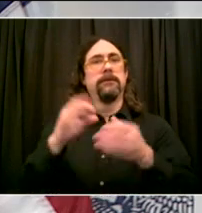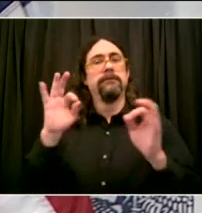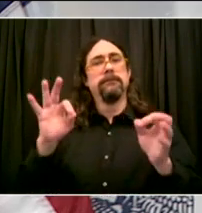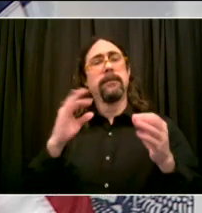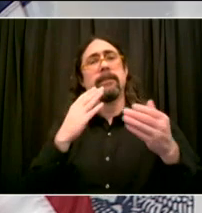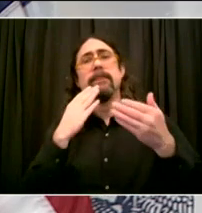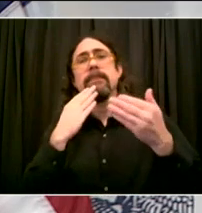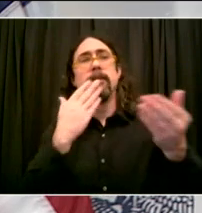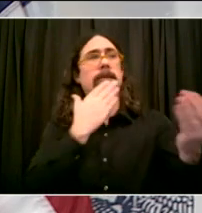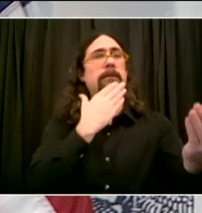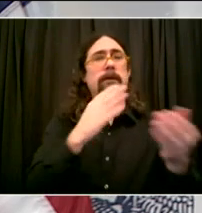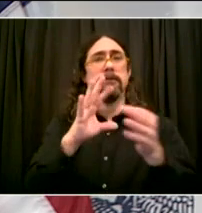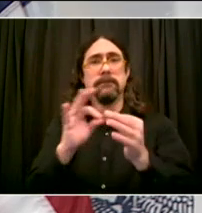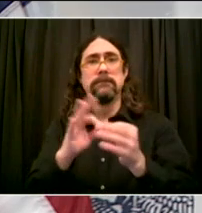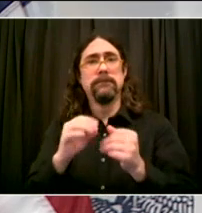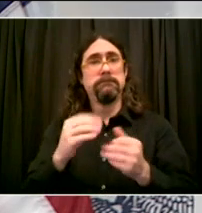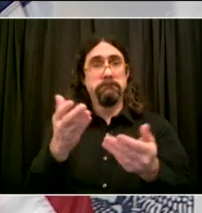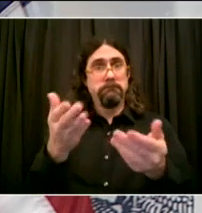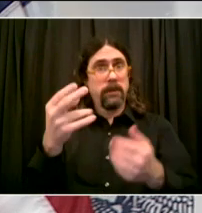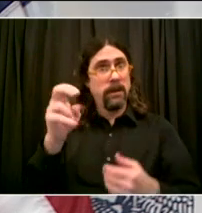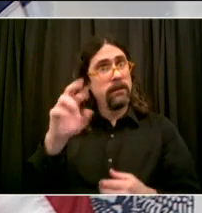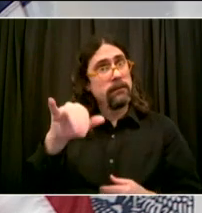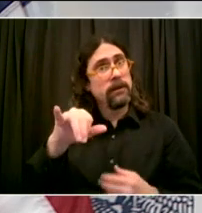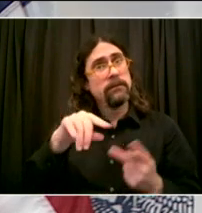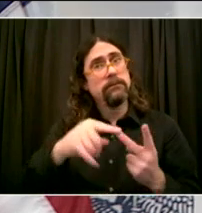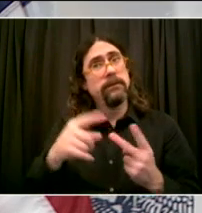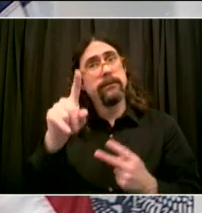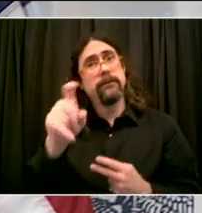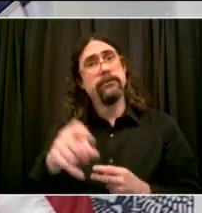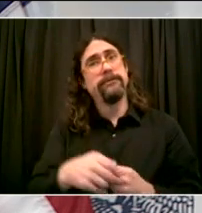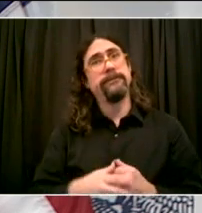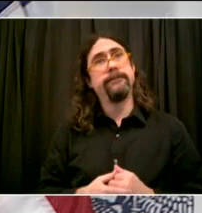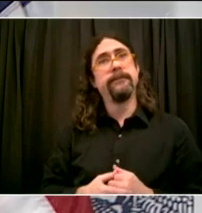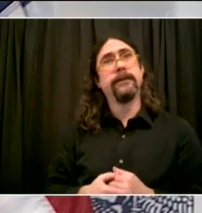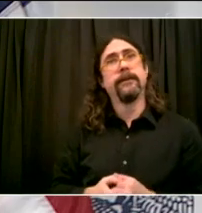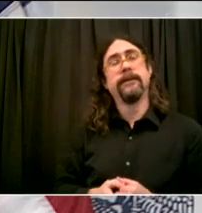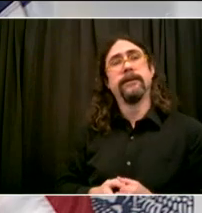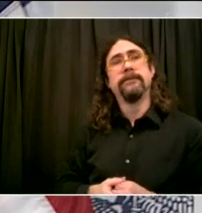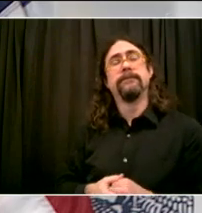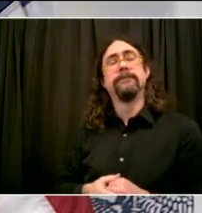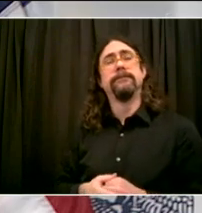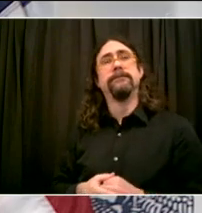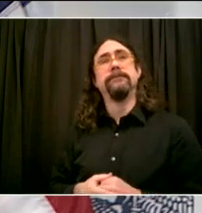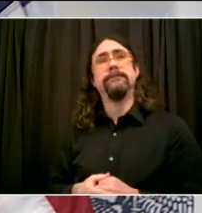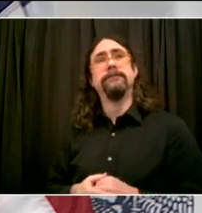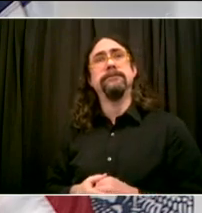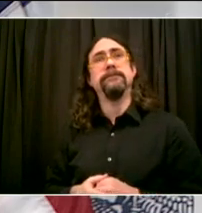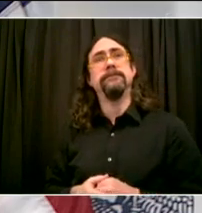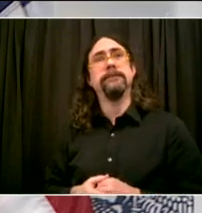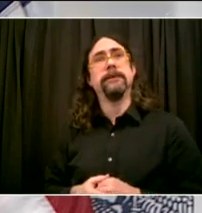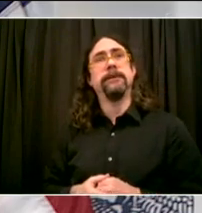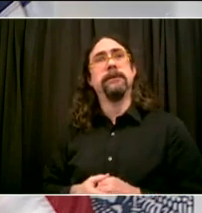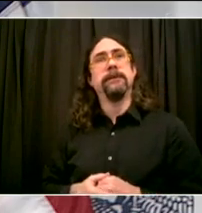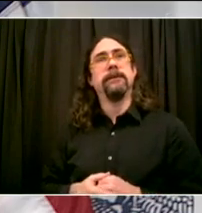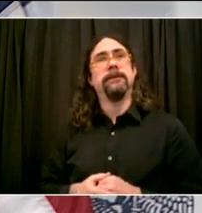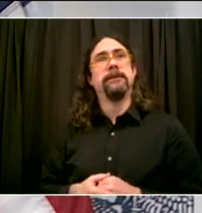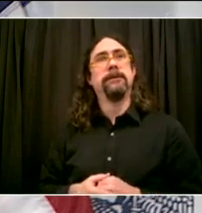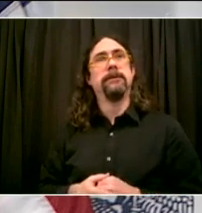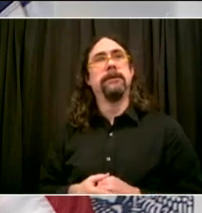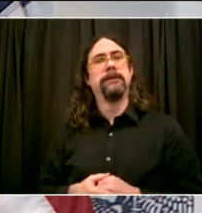Far be it from me to make anybody uncomfortable here, but go ahead, Henry. Make us